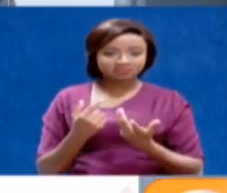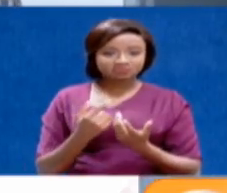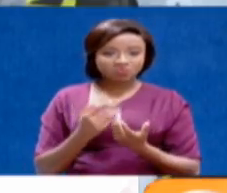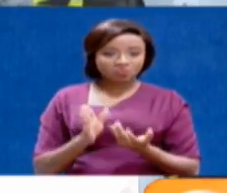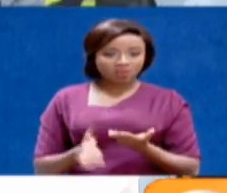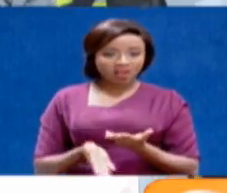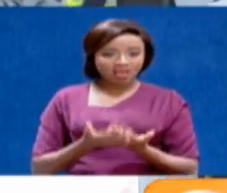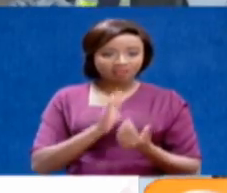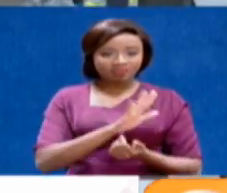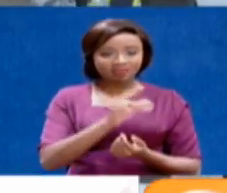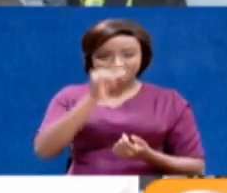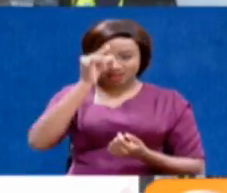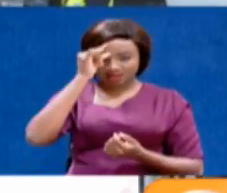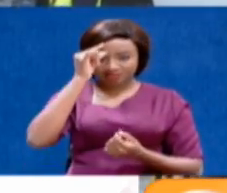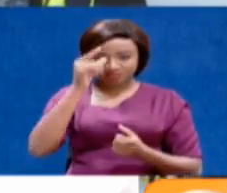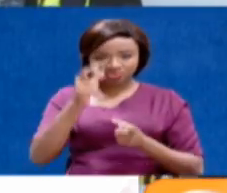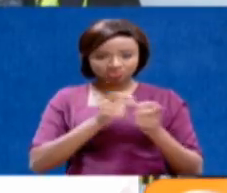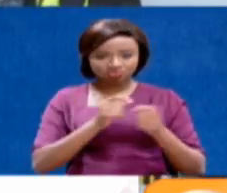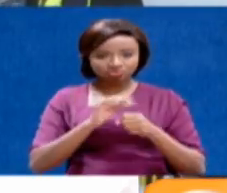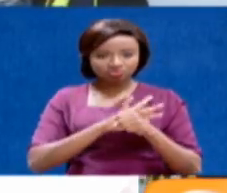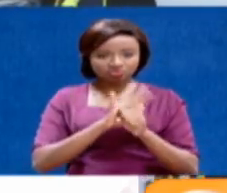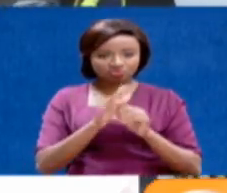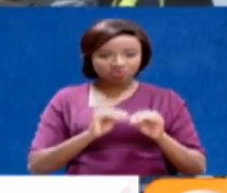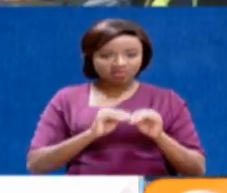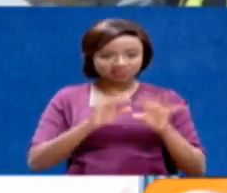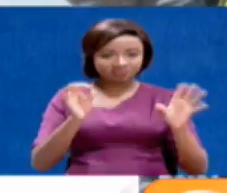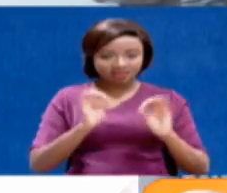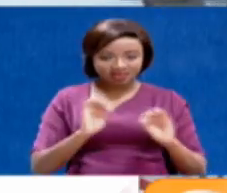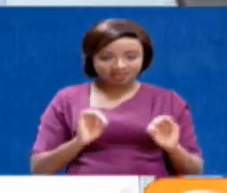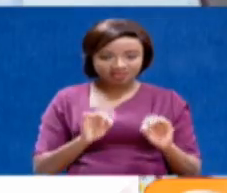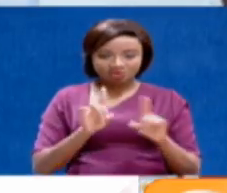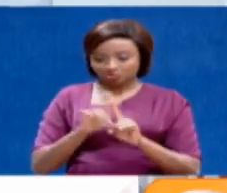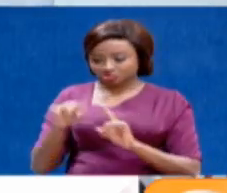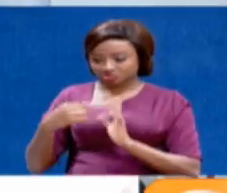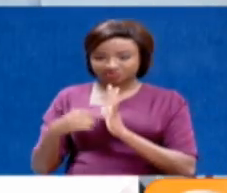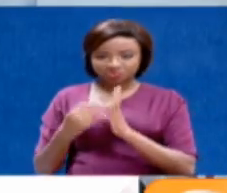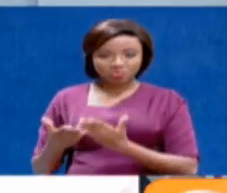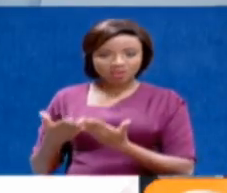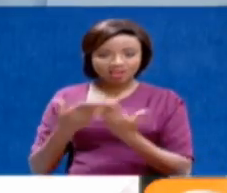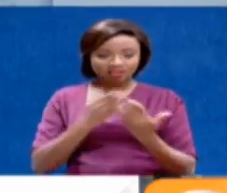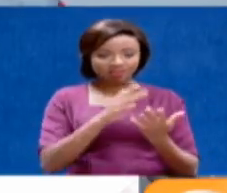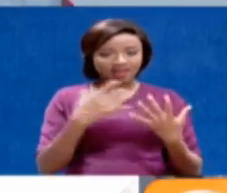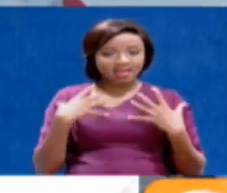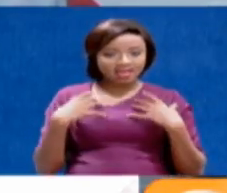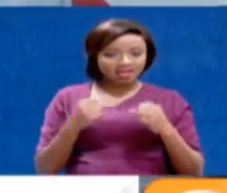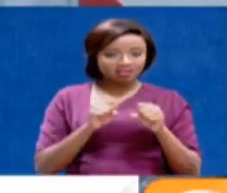response to help the government fight the spread of the virus. The equipment is expected to strengthen the country's